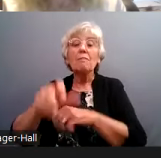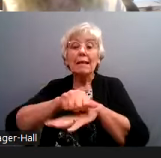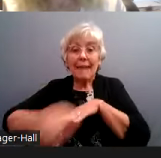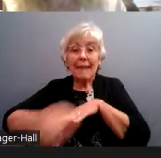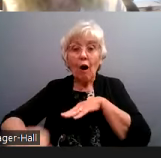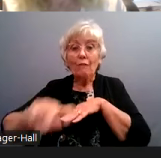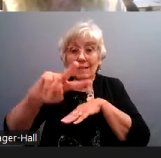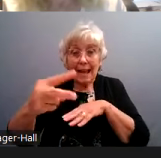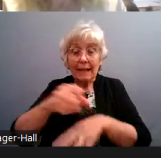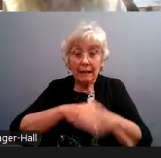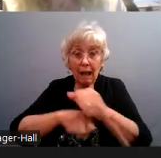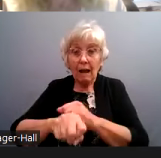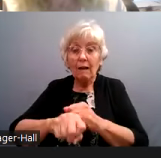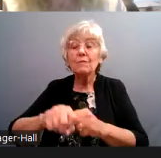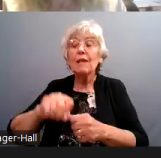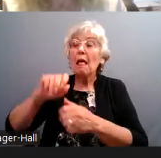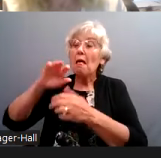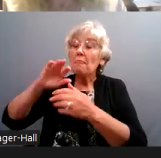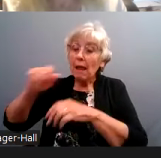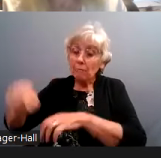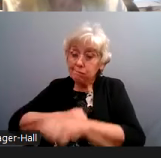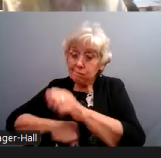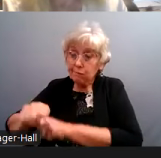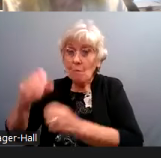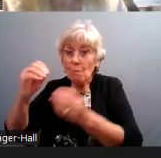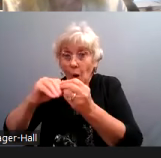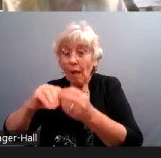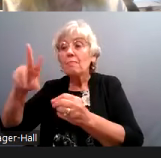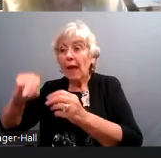know, change, and then change gloves, etc.